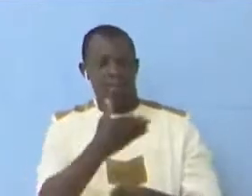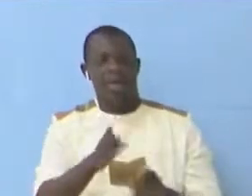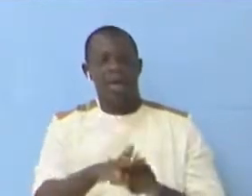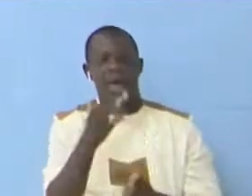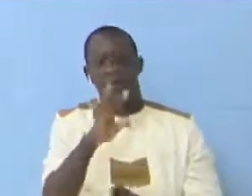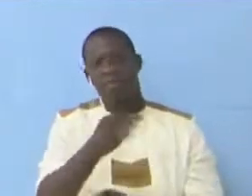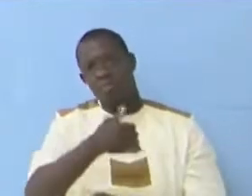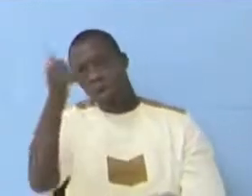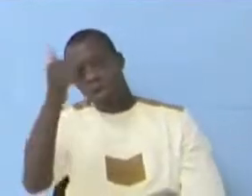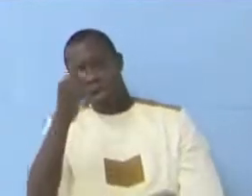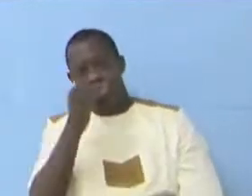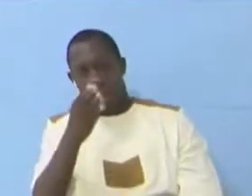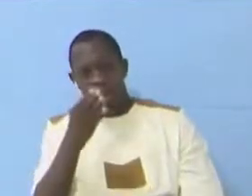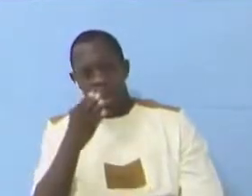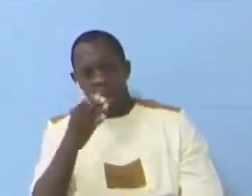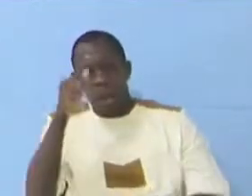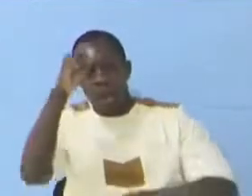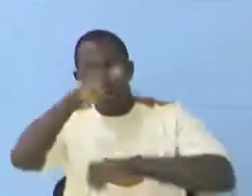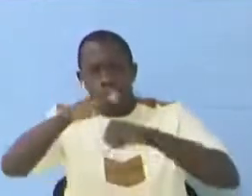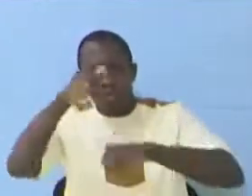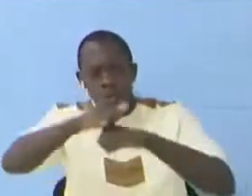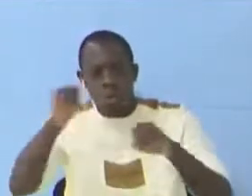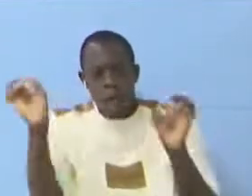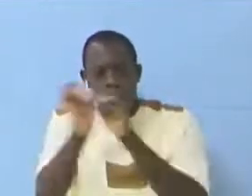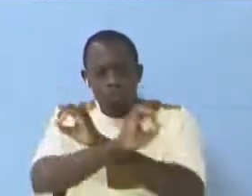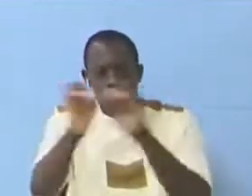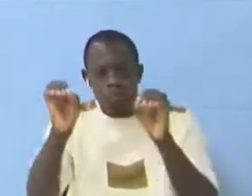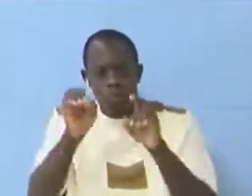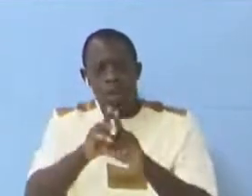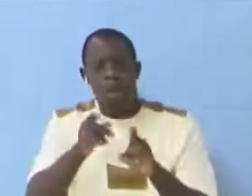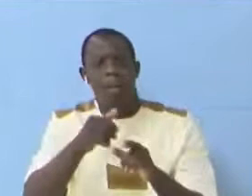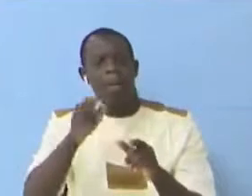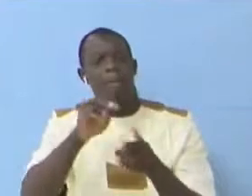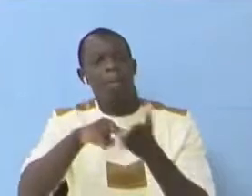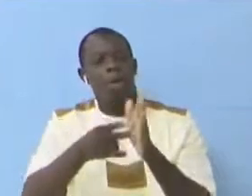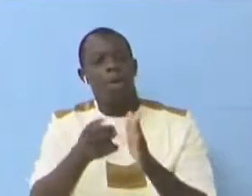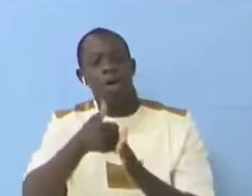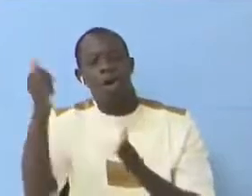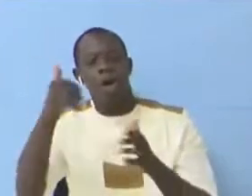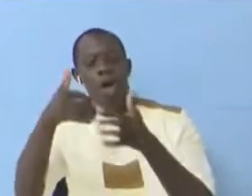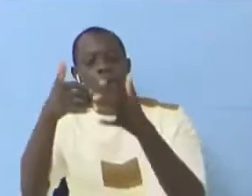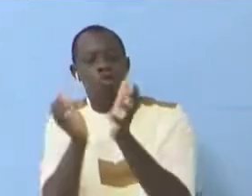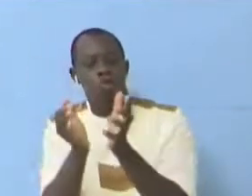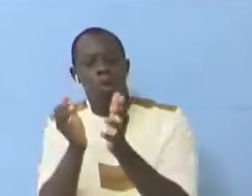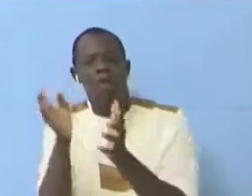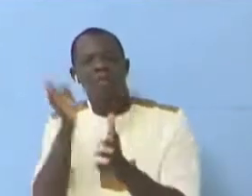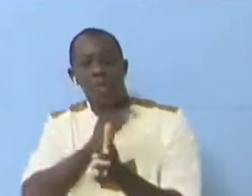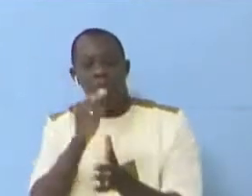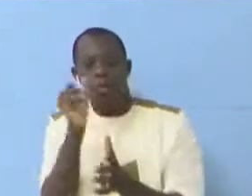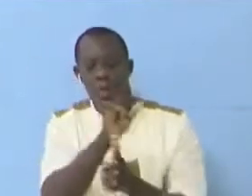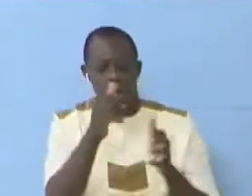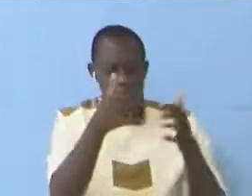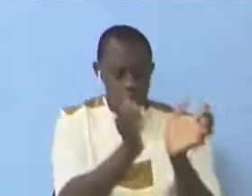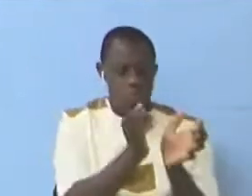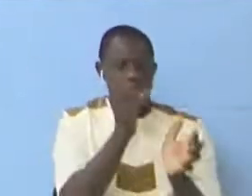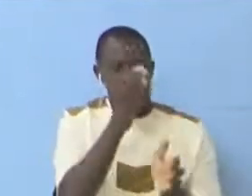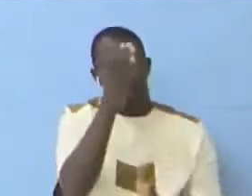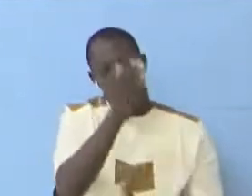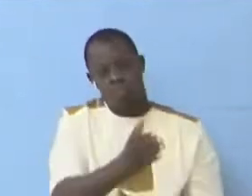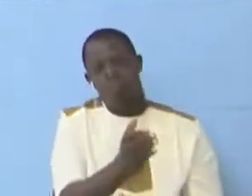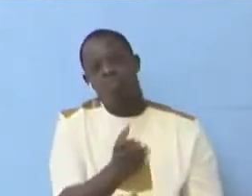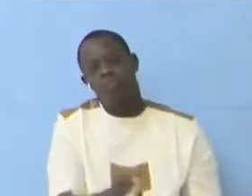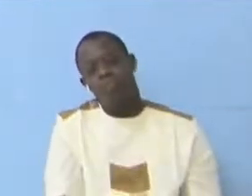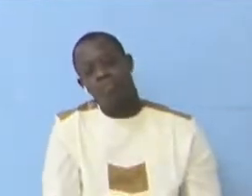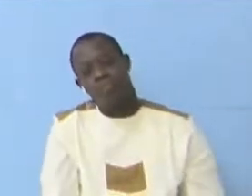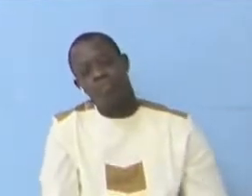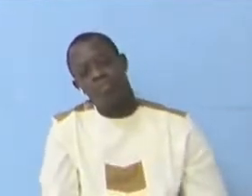not tortured, obviously the other group is lying and this other group is saying the truth. bu fekkee nag ne am na ñeneen ñoo xam ne ñëw nañ gaaral fii de dóoruñu woon leen